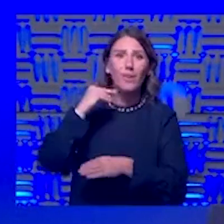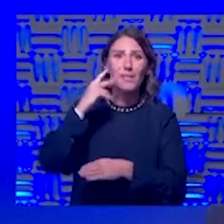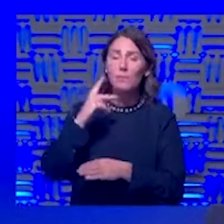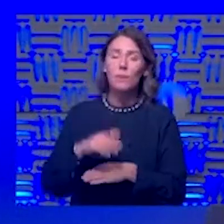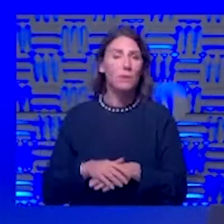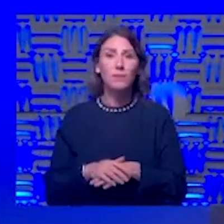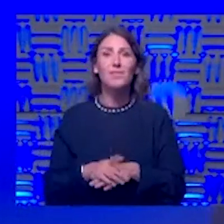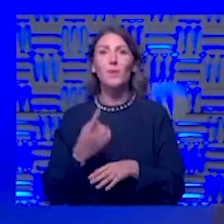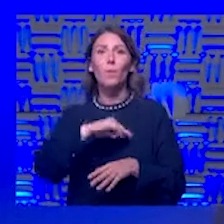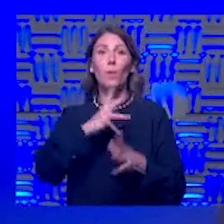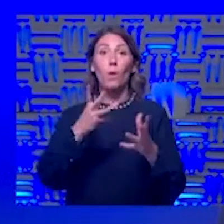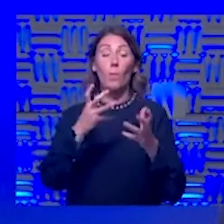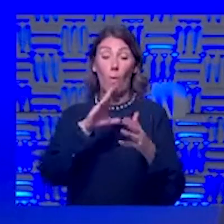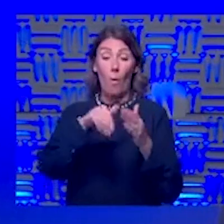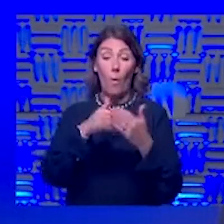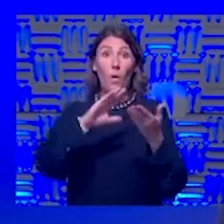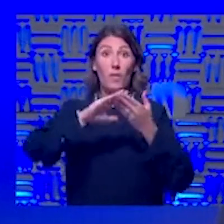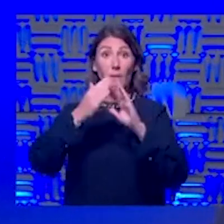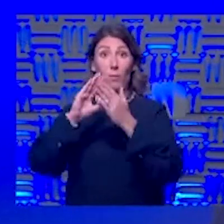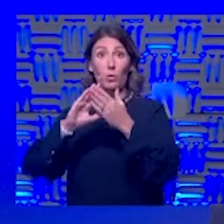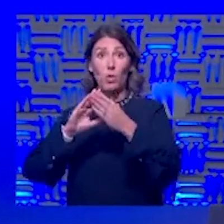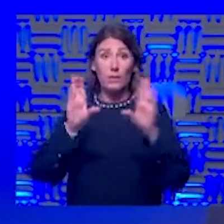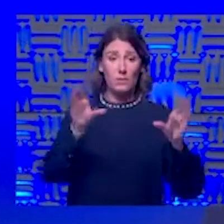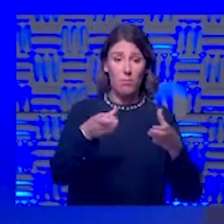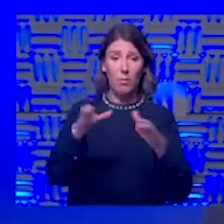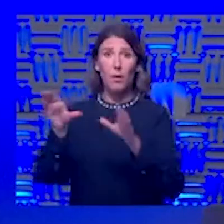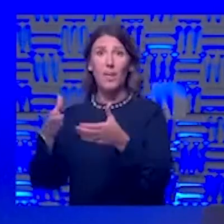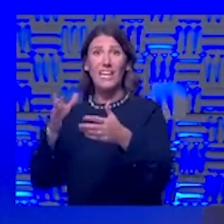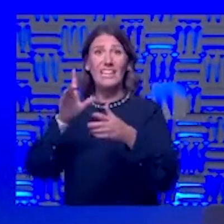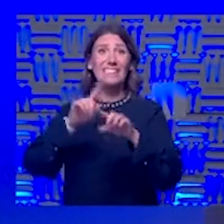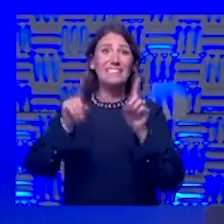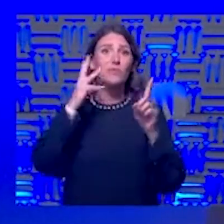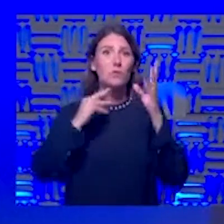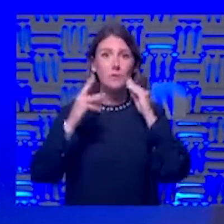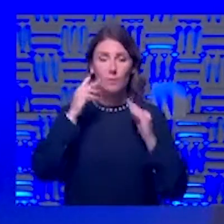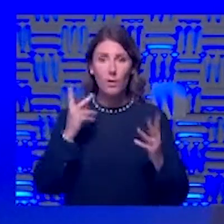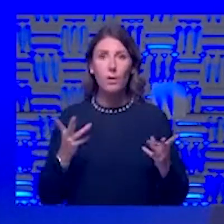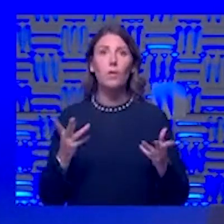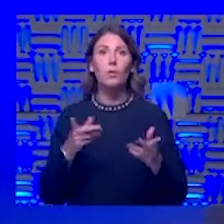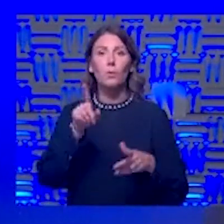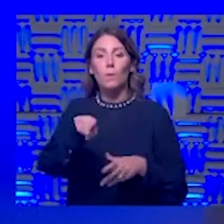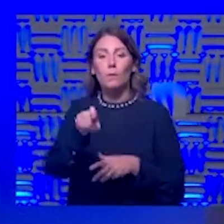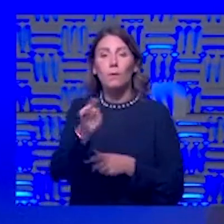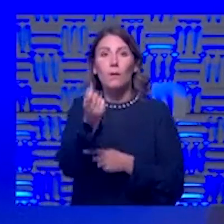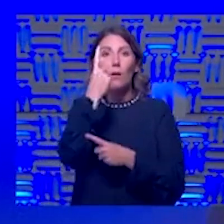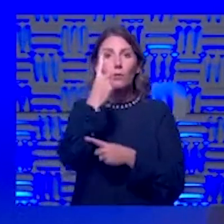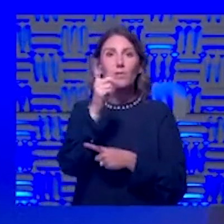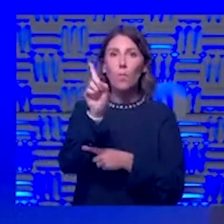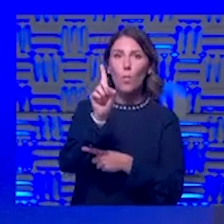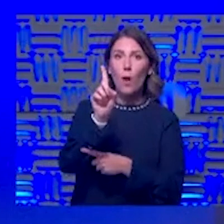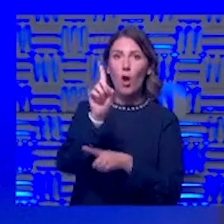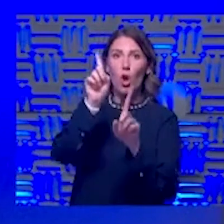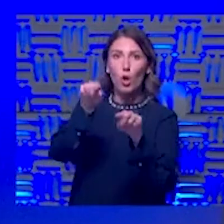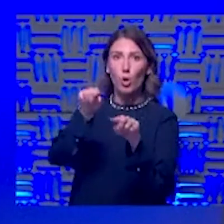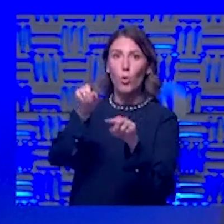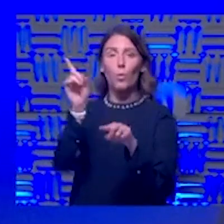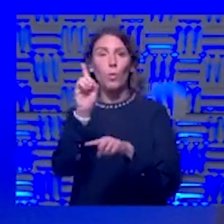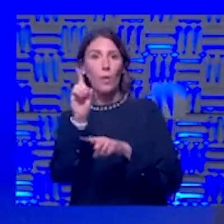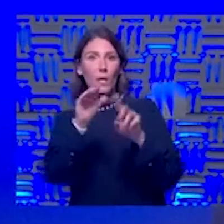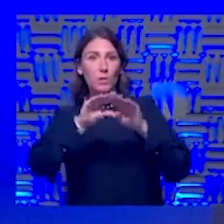all these different communities are going to be in these different microcosms. You have to understand, where are you going, where is the